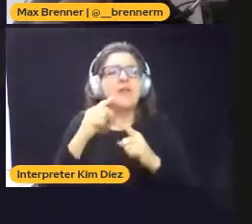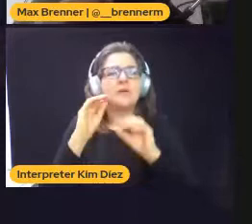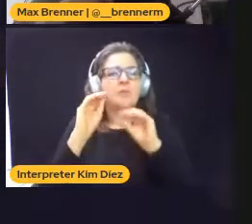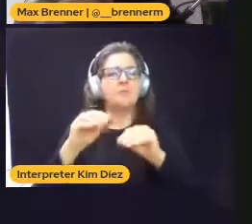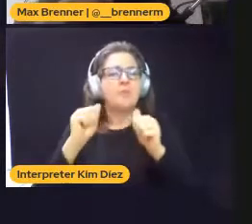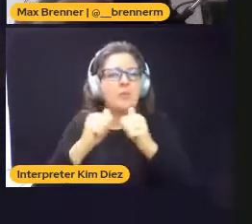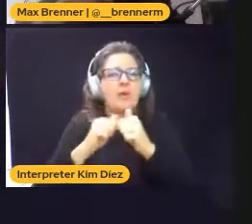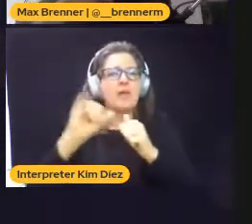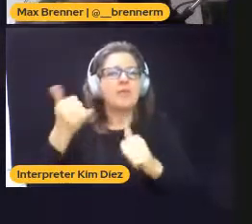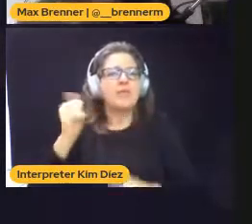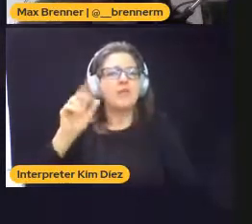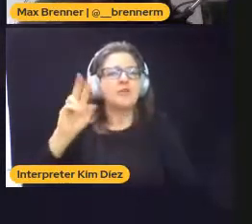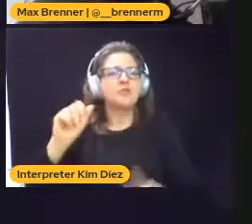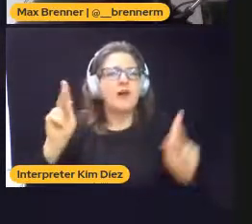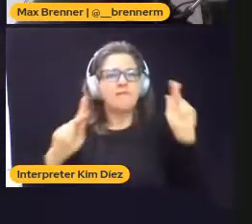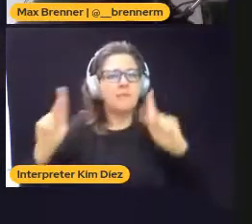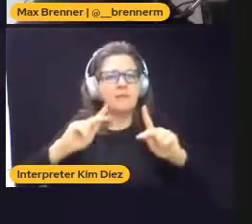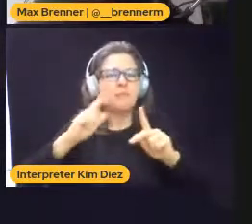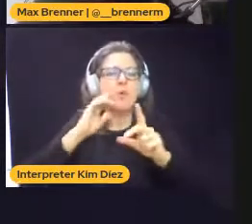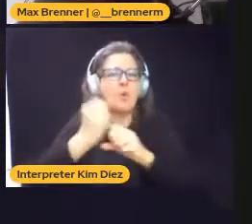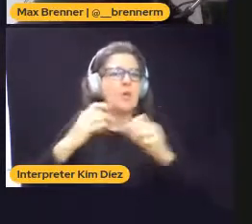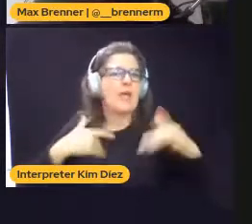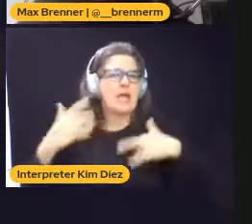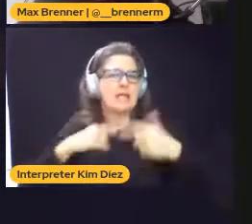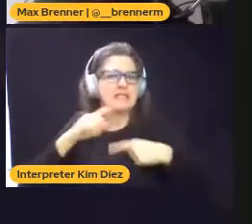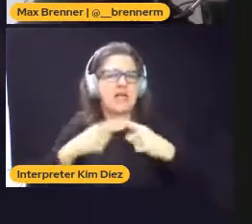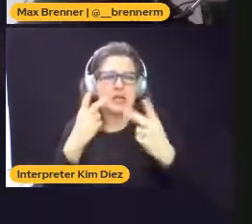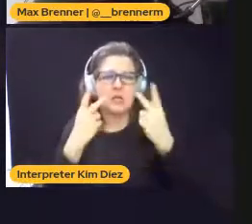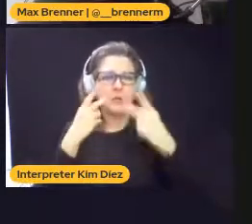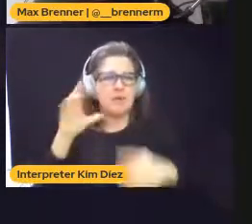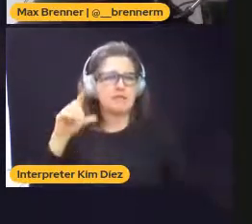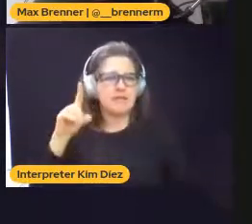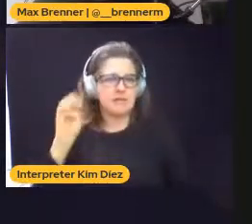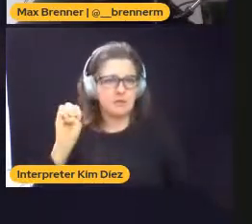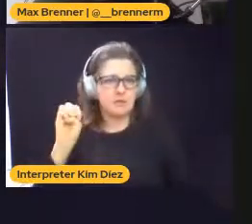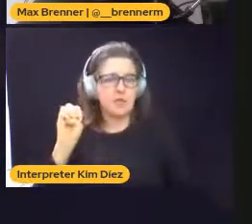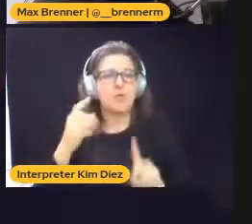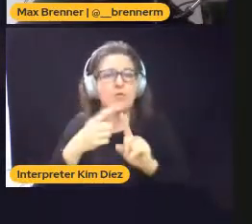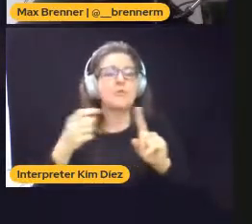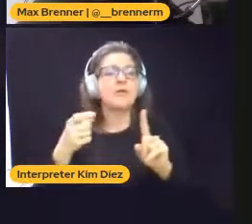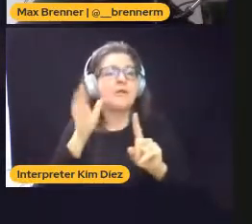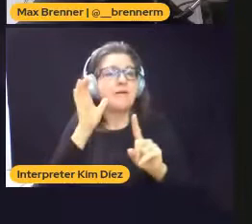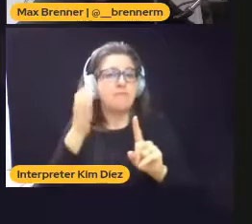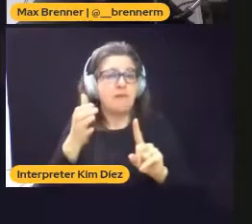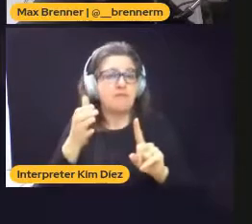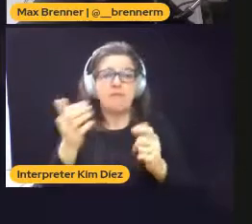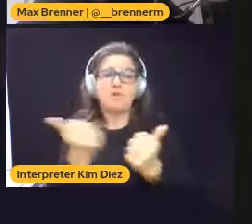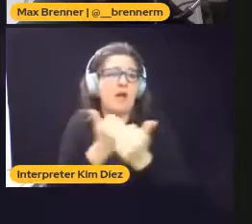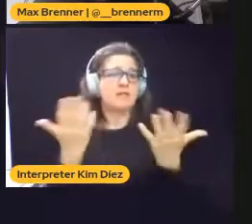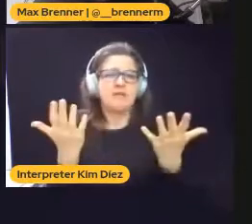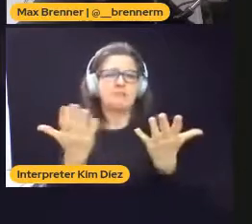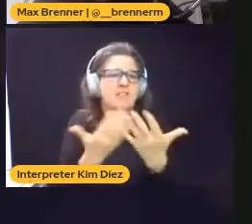excited when seeing this code. But yeah, from concept, it's everything. Everything is the same.